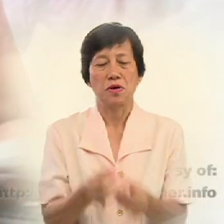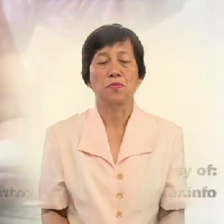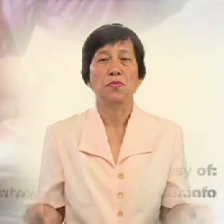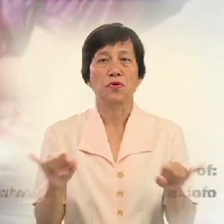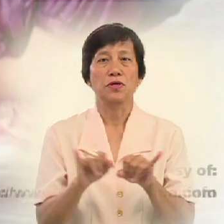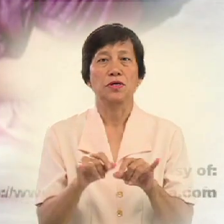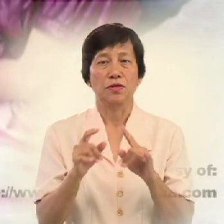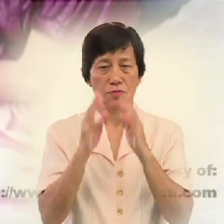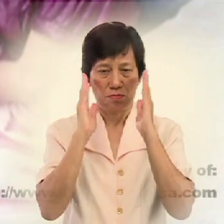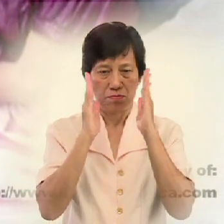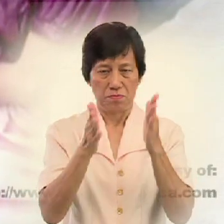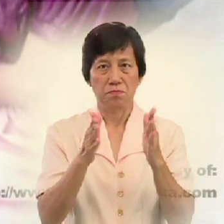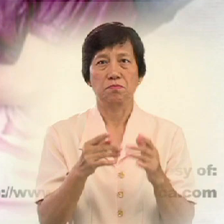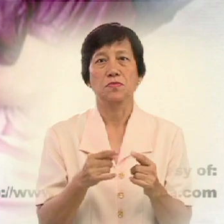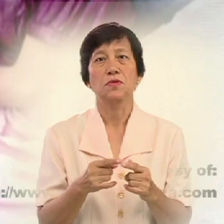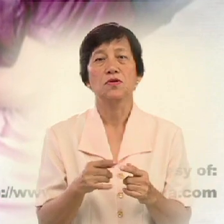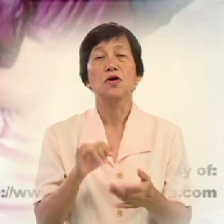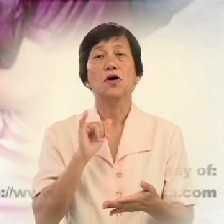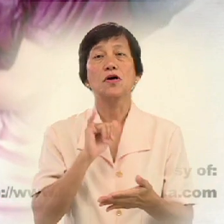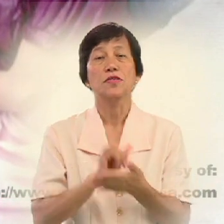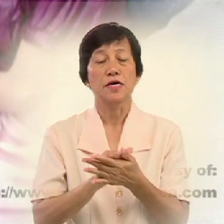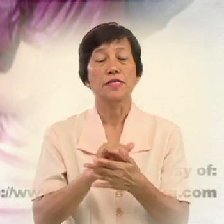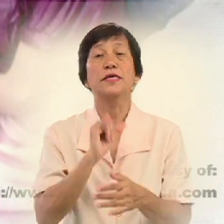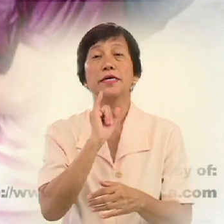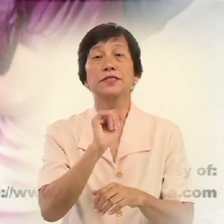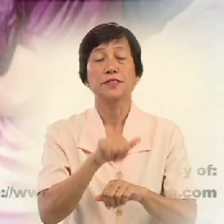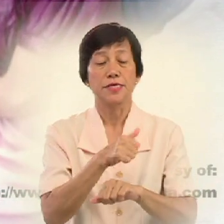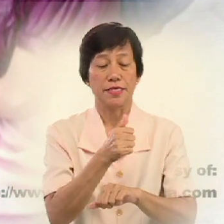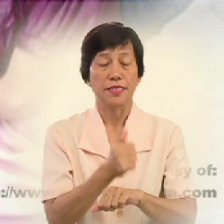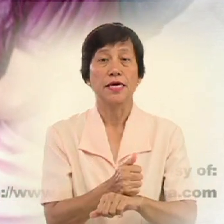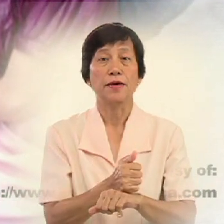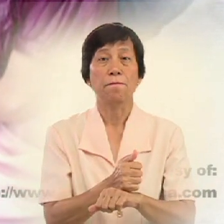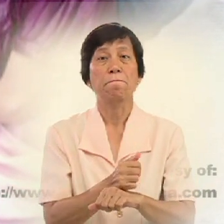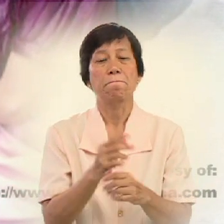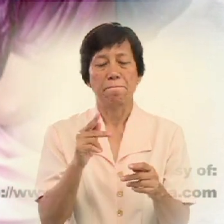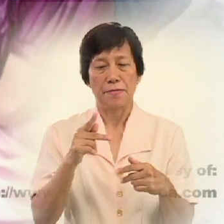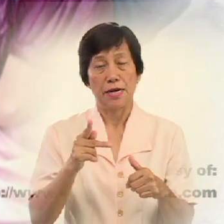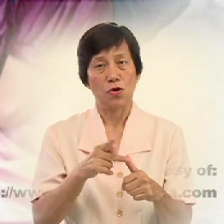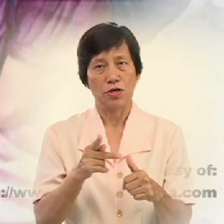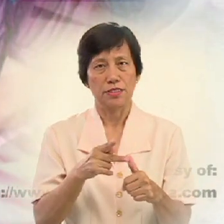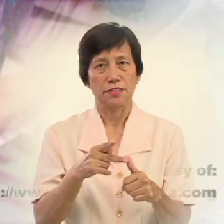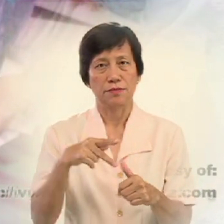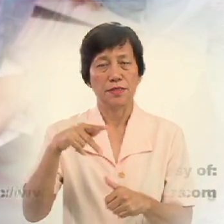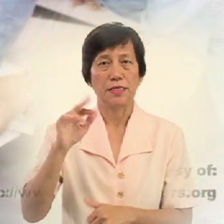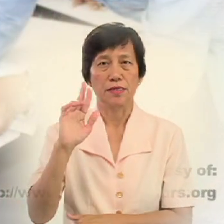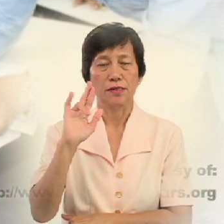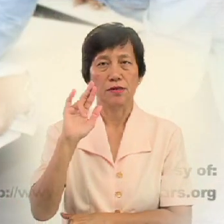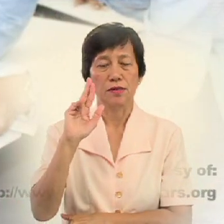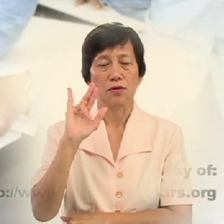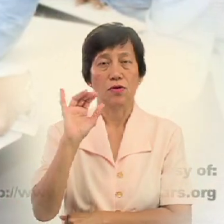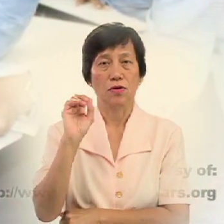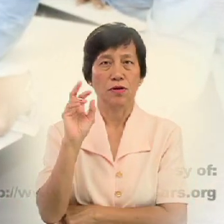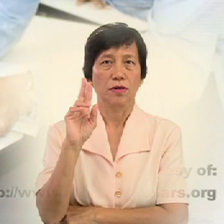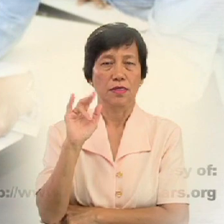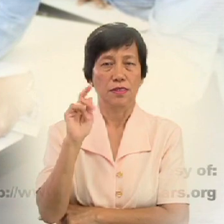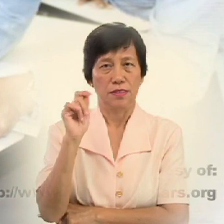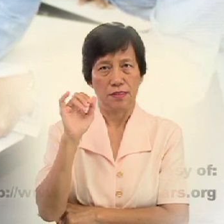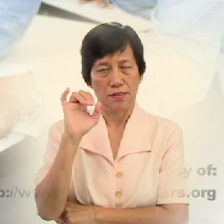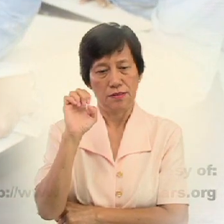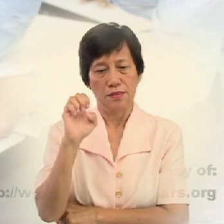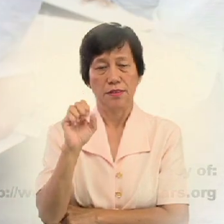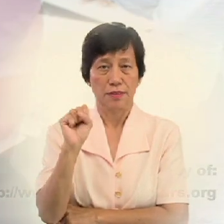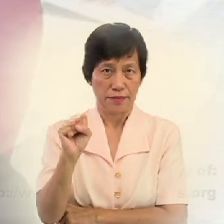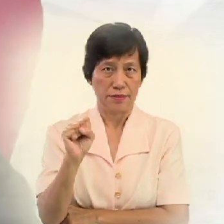to. That's setting priorities. This should happen on a daily basis. This should happen also during